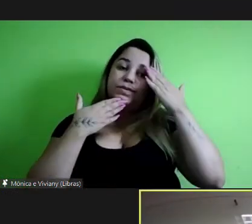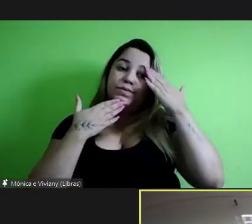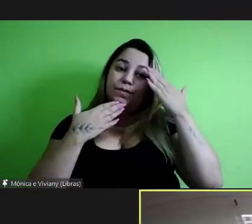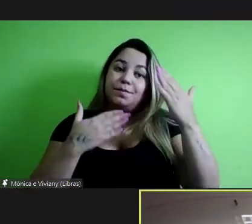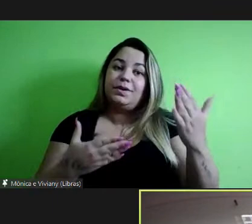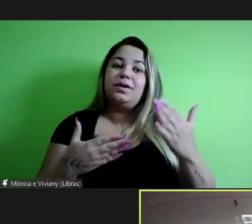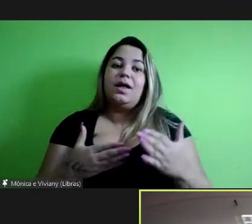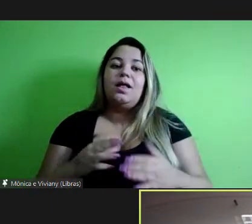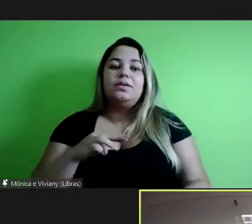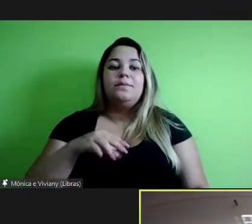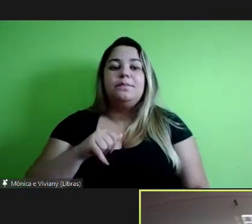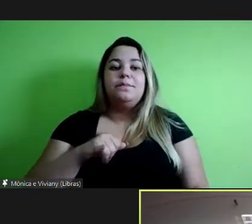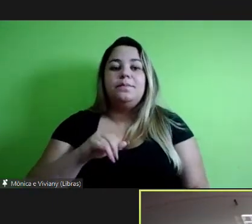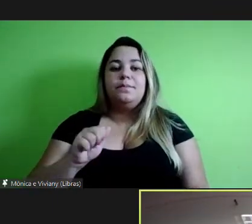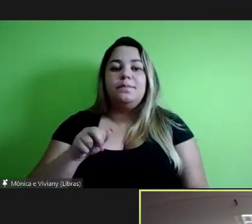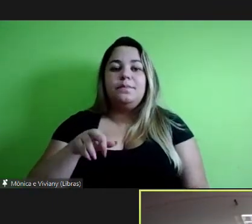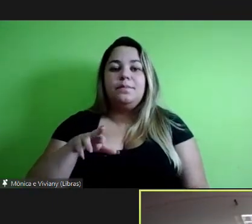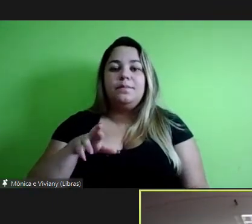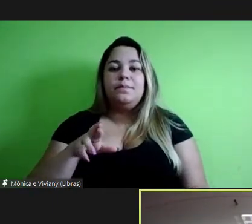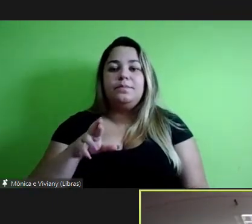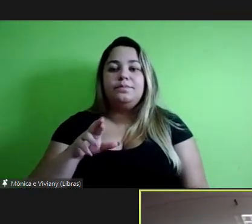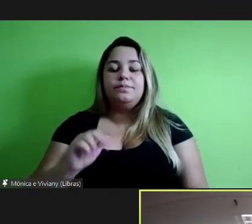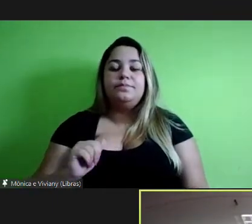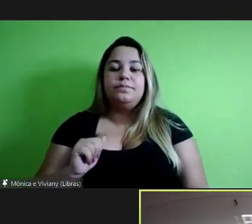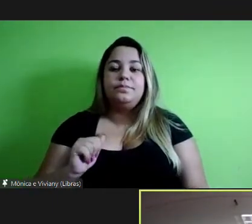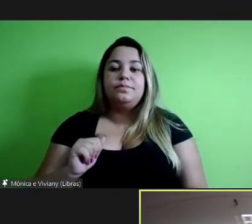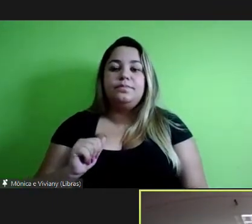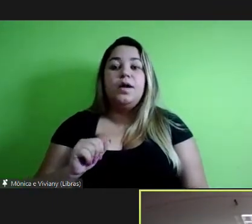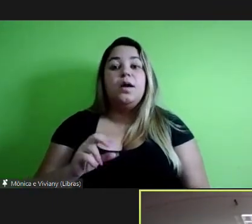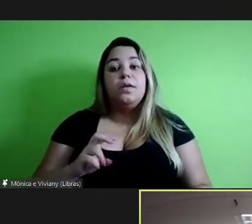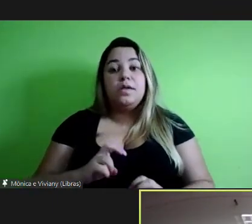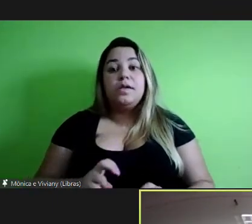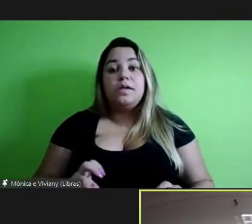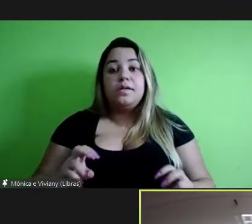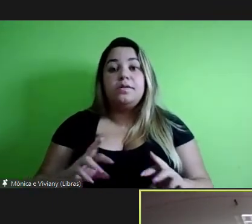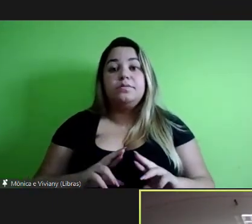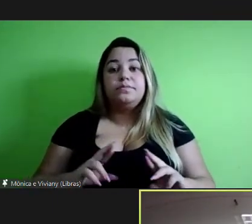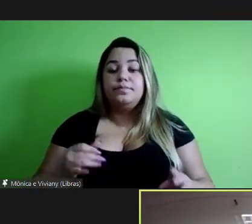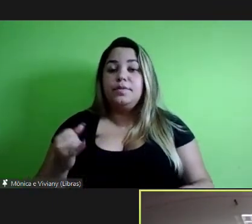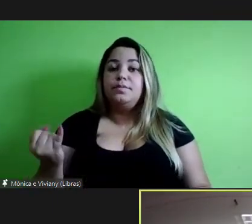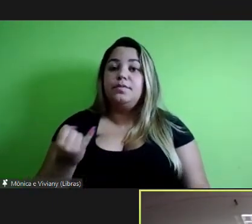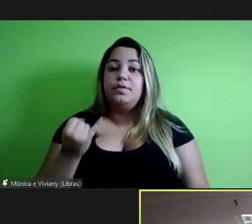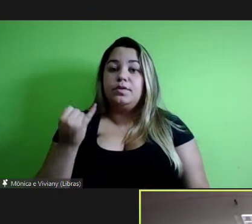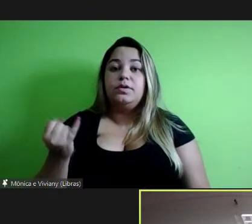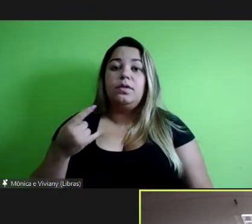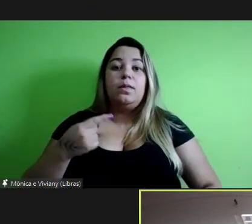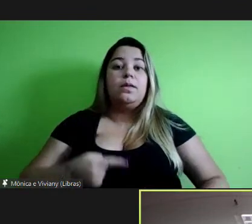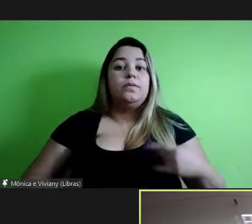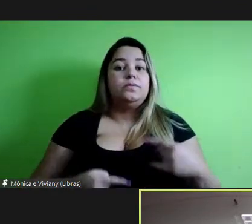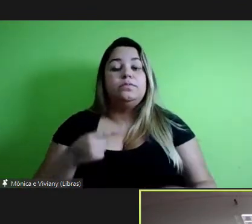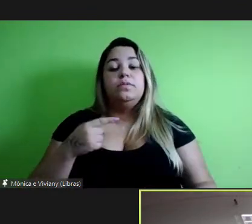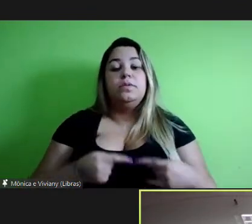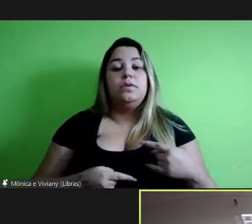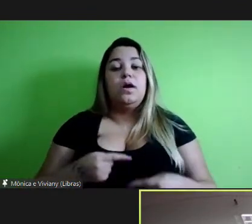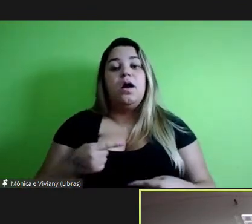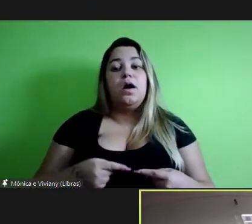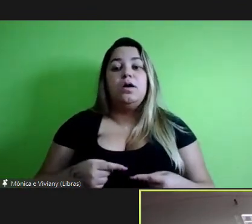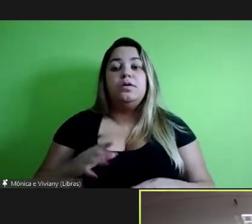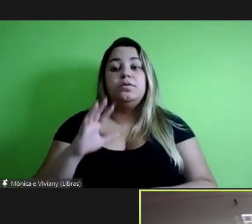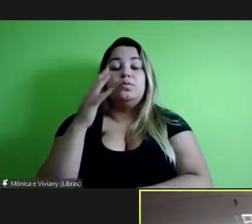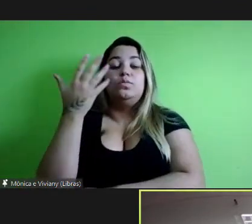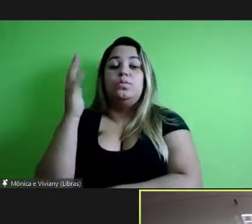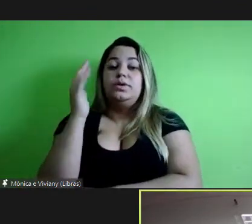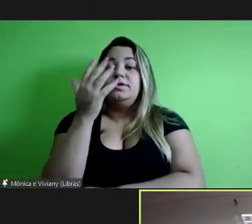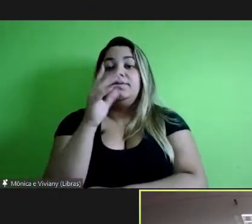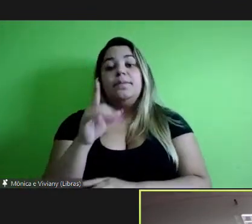Thank you very much, Ms. Mayara. Awesome reflections for the beginning of this day. It is very important, this debate about